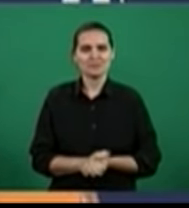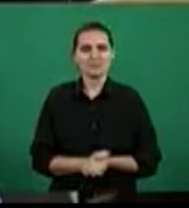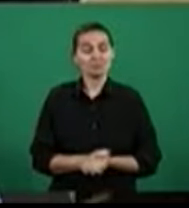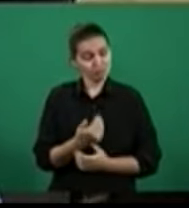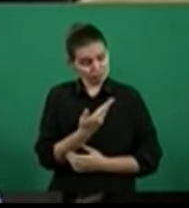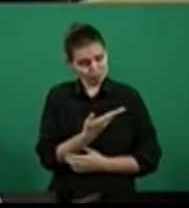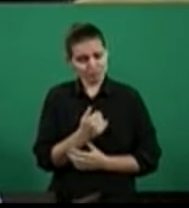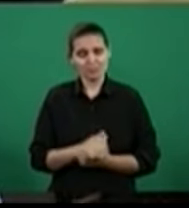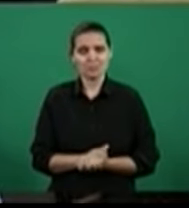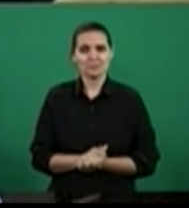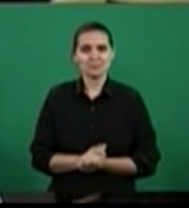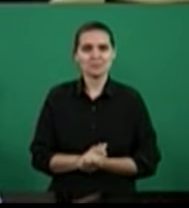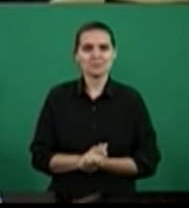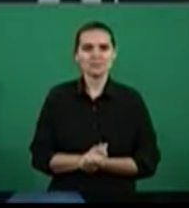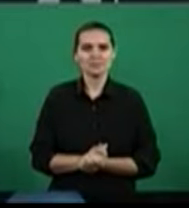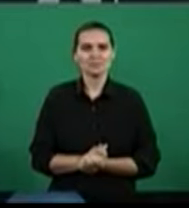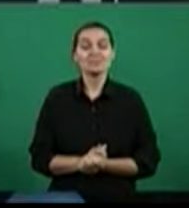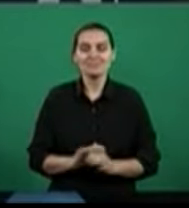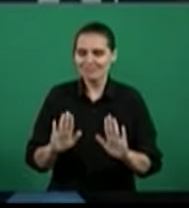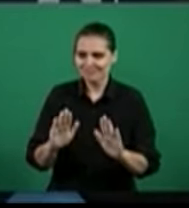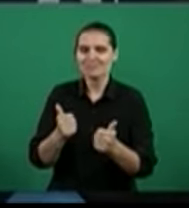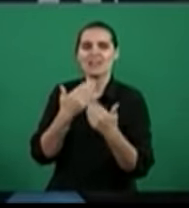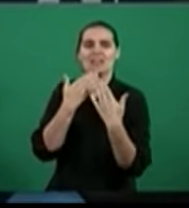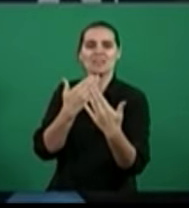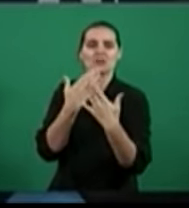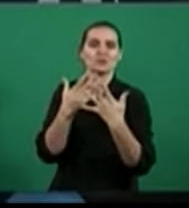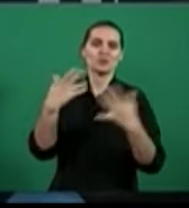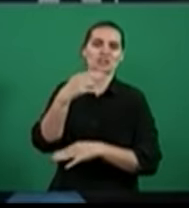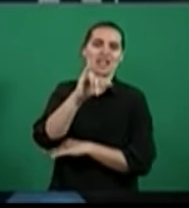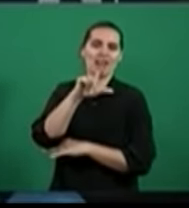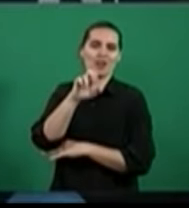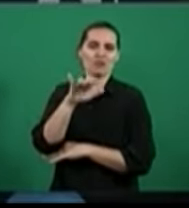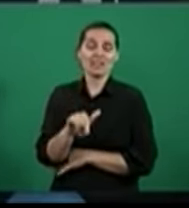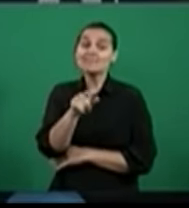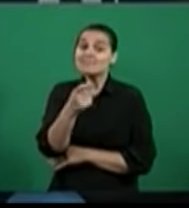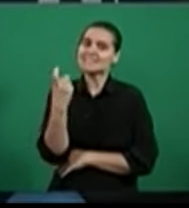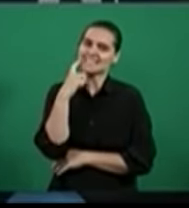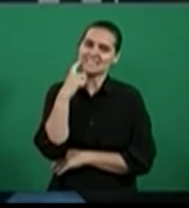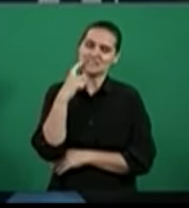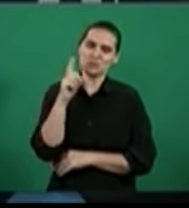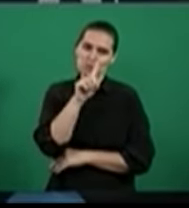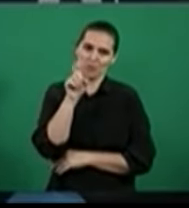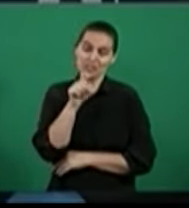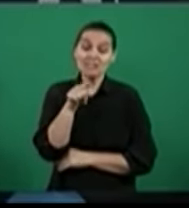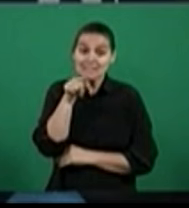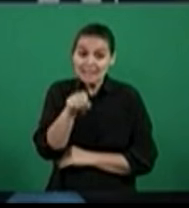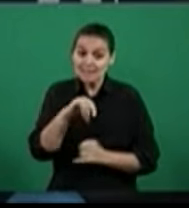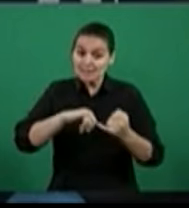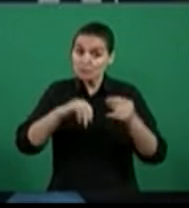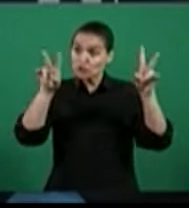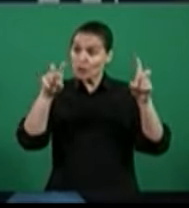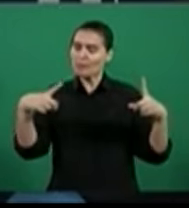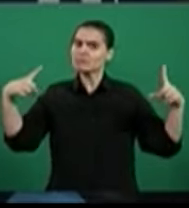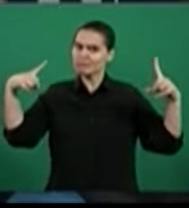Go for it, David. Okay, thanks, Hillary, for the very easy question. As you know, it's an extremely complicated subject and very hard to explain